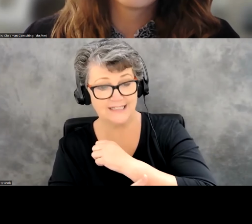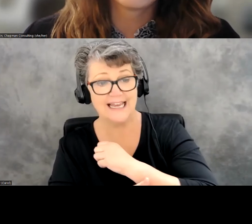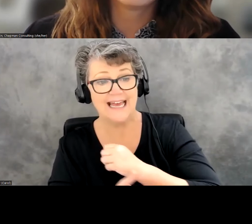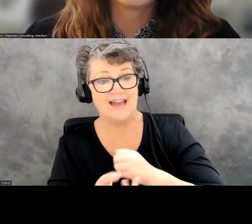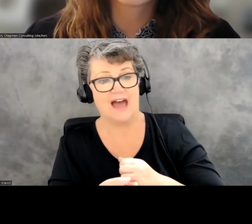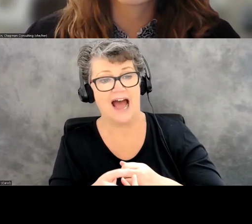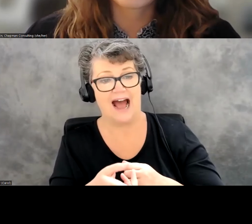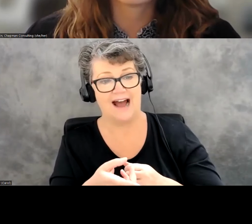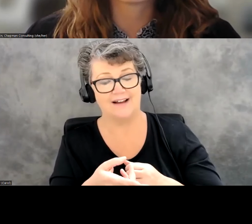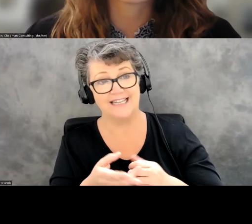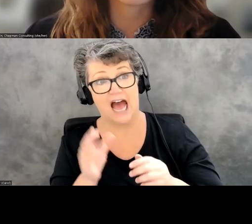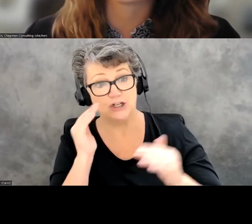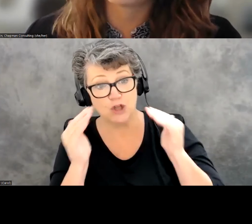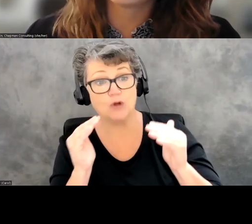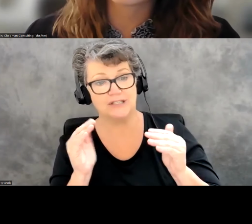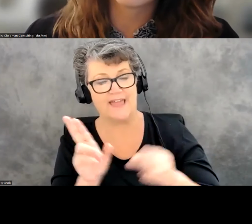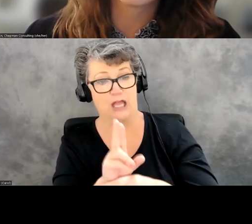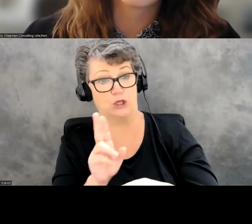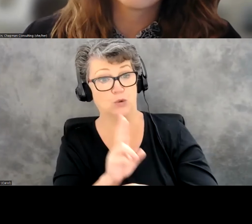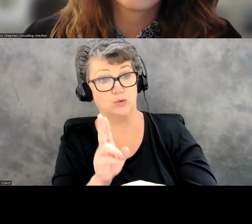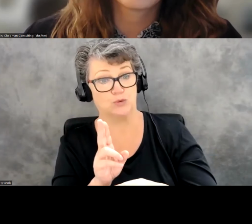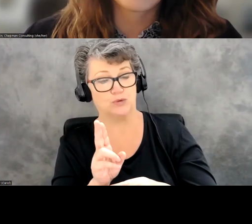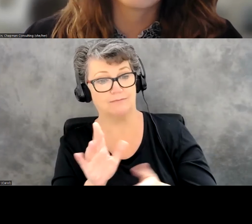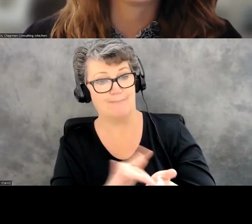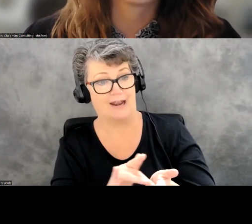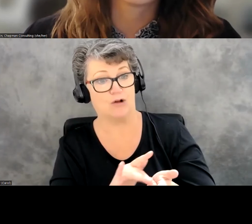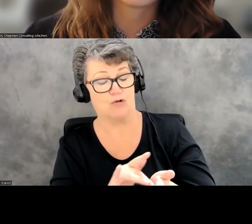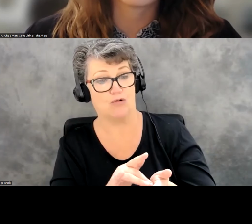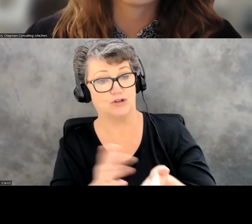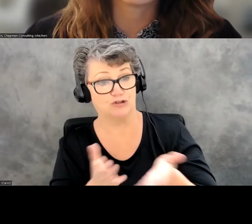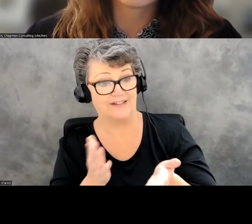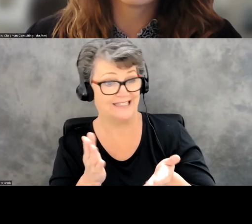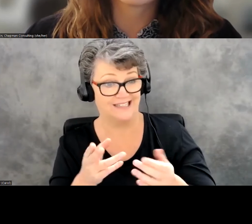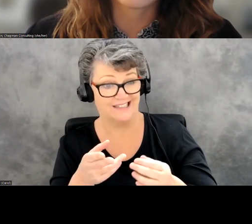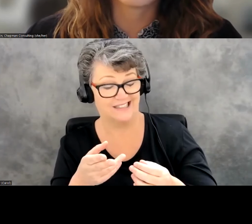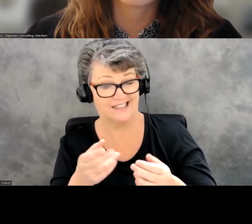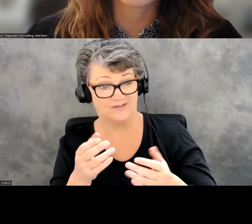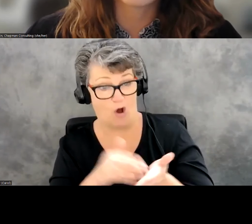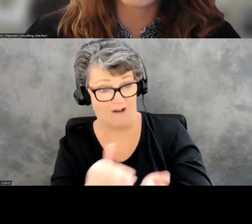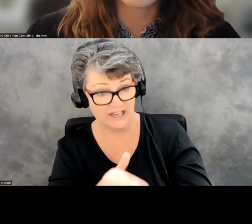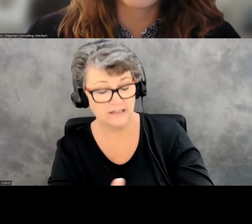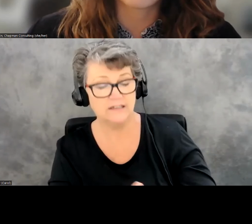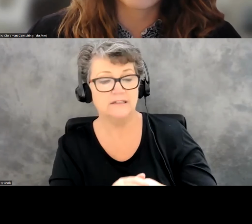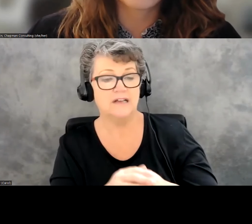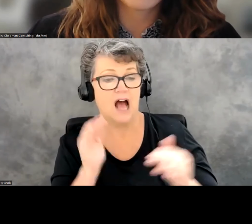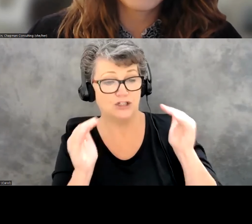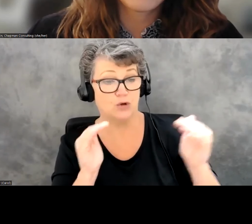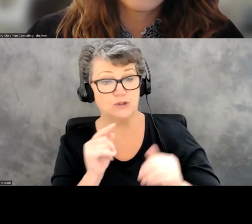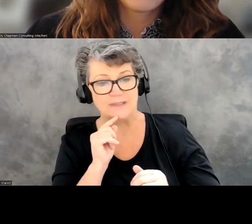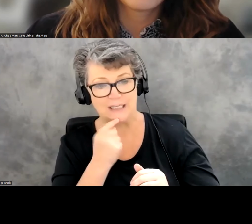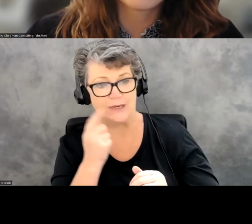adults, individuals with families experiencing homelessness, and adults with serious mental illness and or substance use